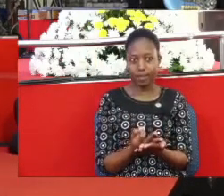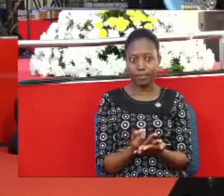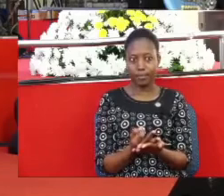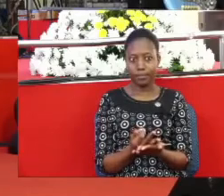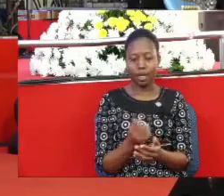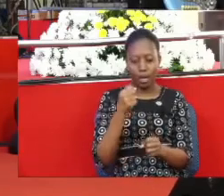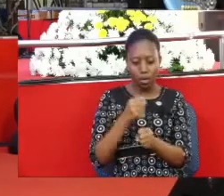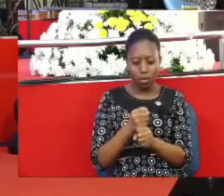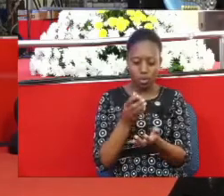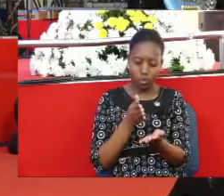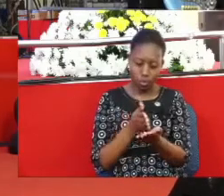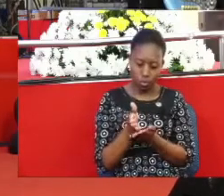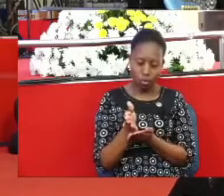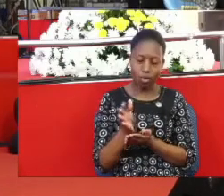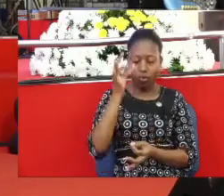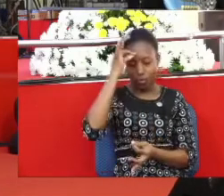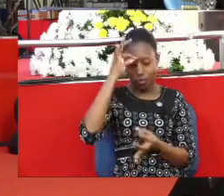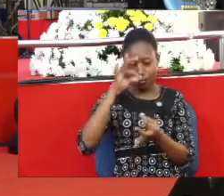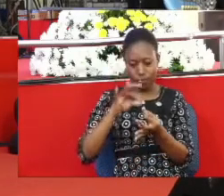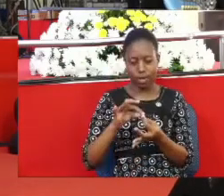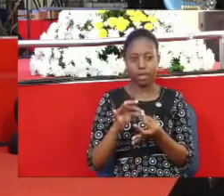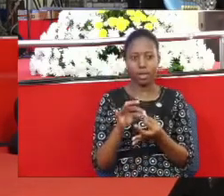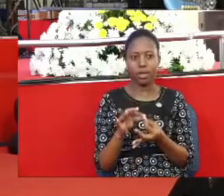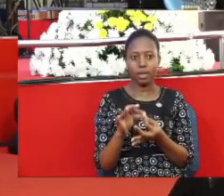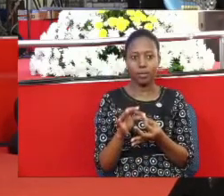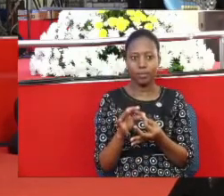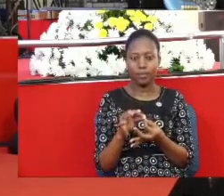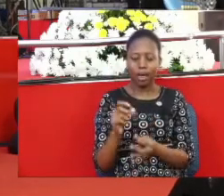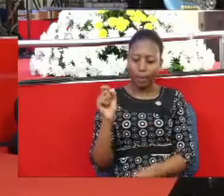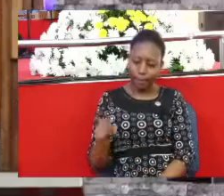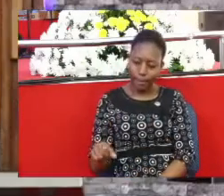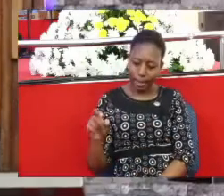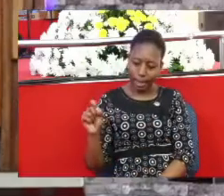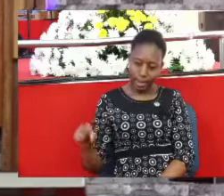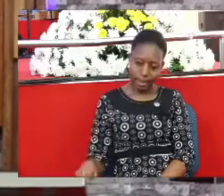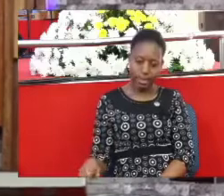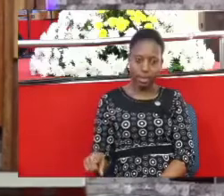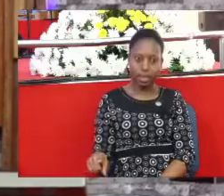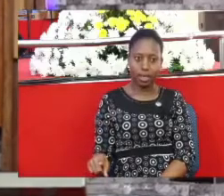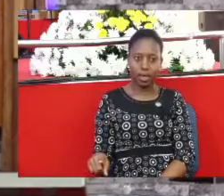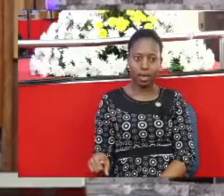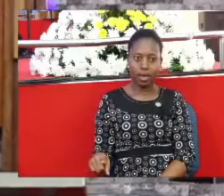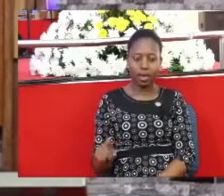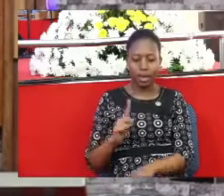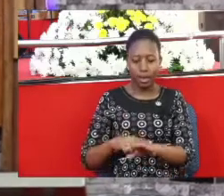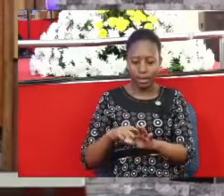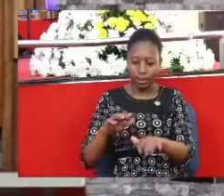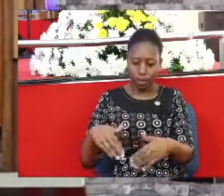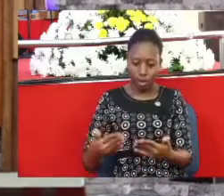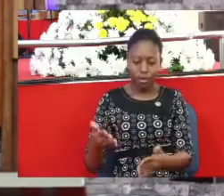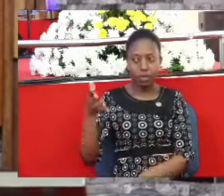faith when it comes to giving to the Lord. I will sow my seed and put a labor on it when it comes to giving to the Lord. I will not